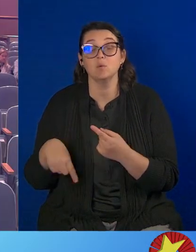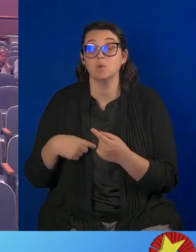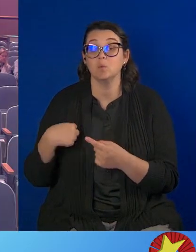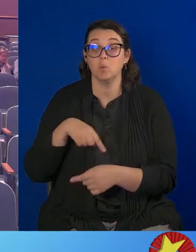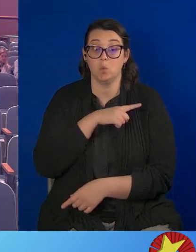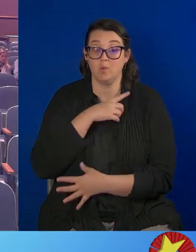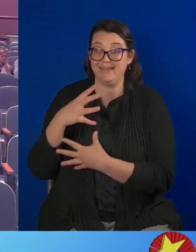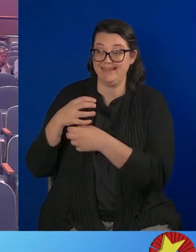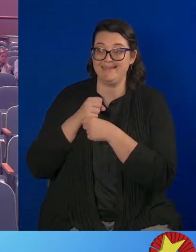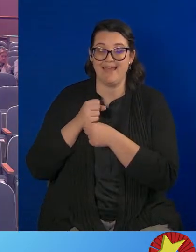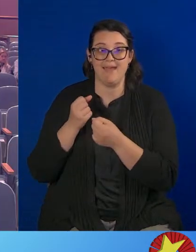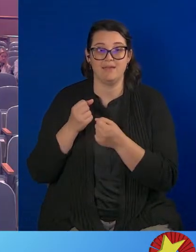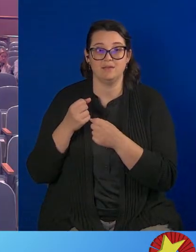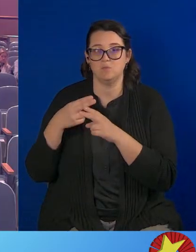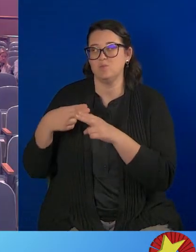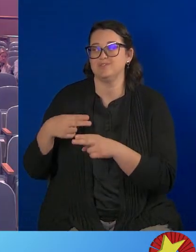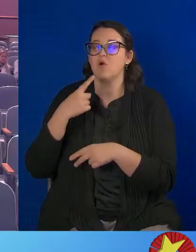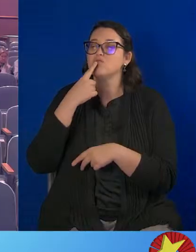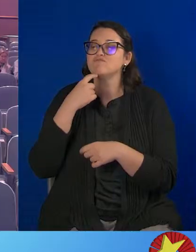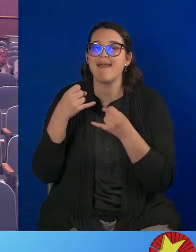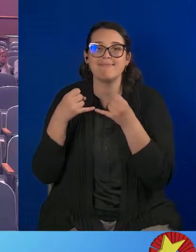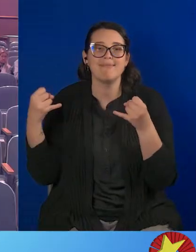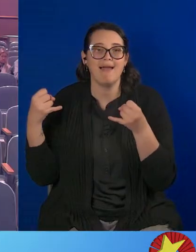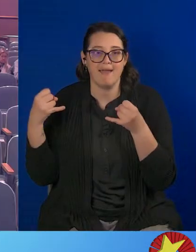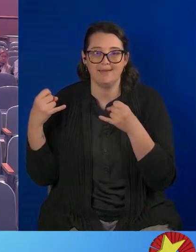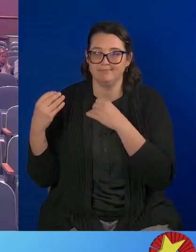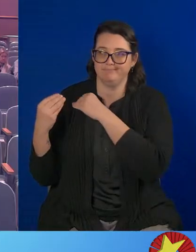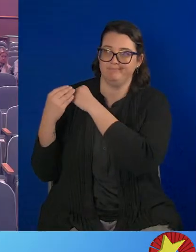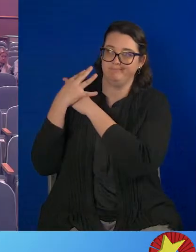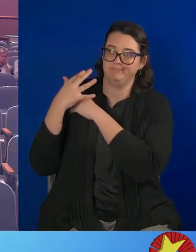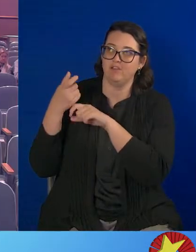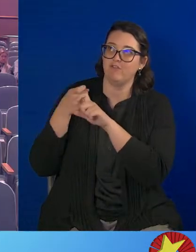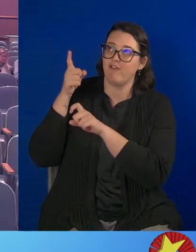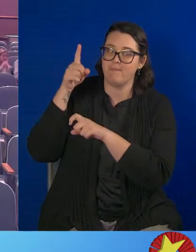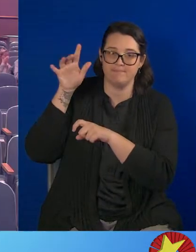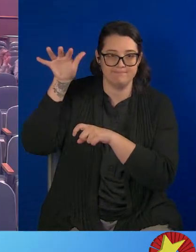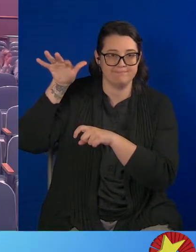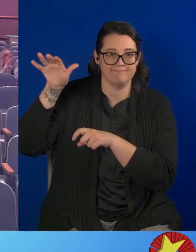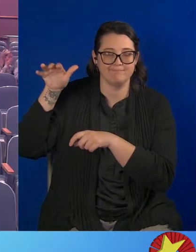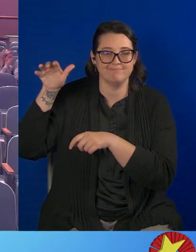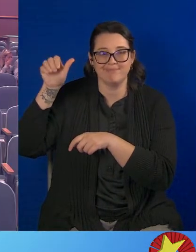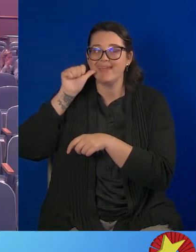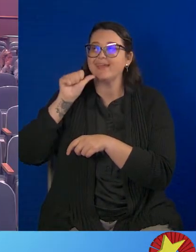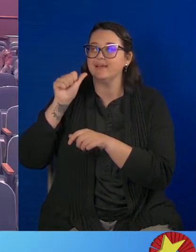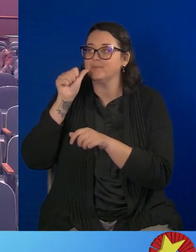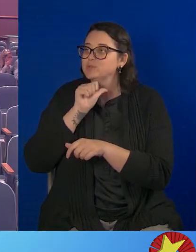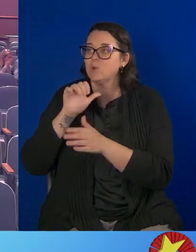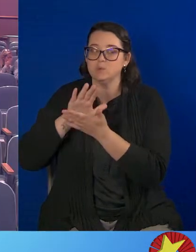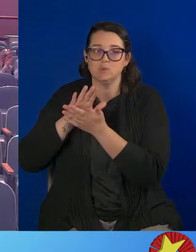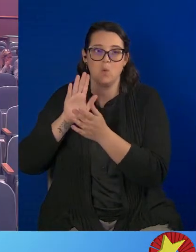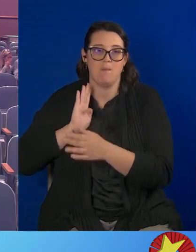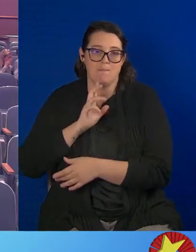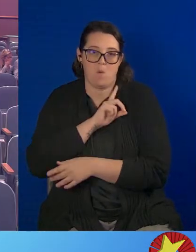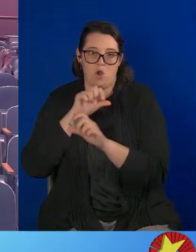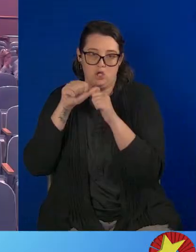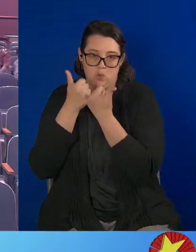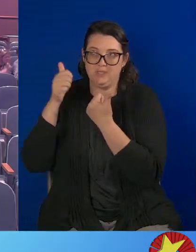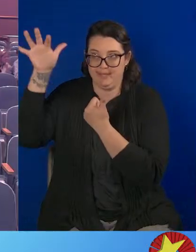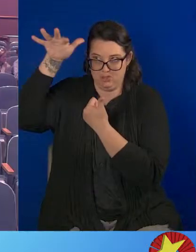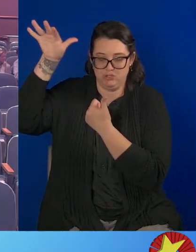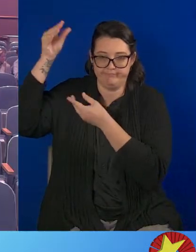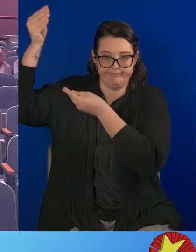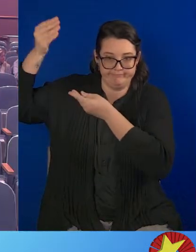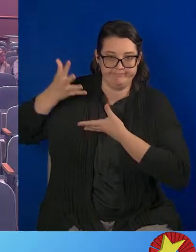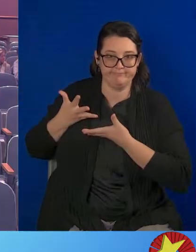red lines advisories from the Arizona School Boards Association. And at that point, I will go ahead,